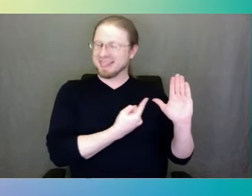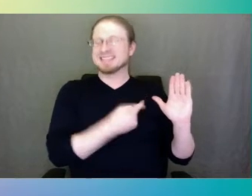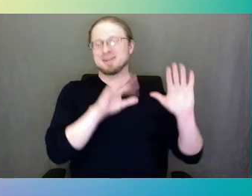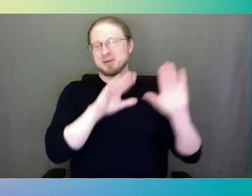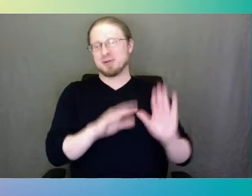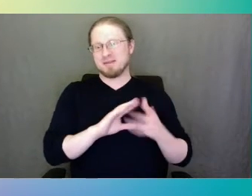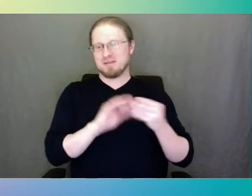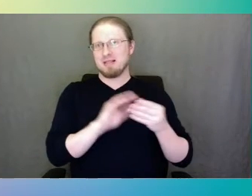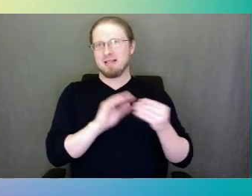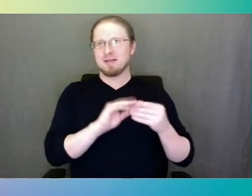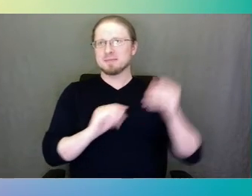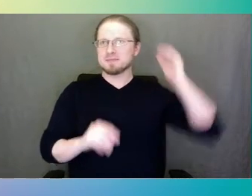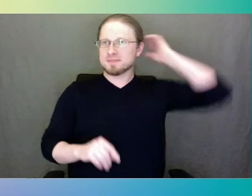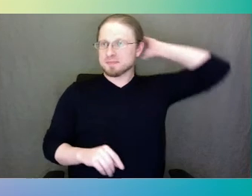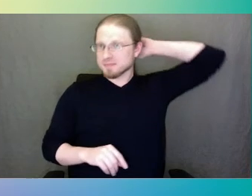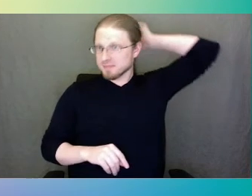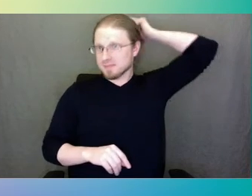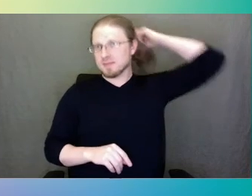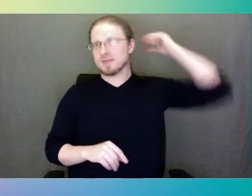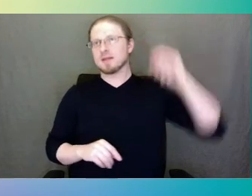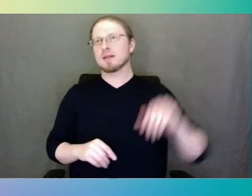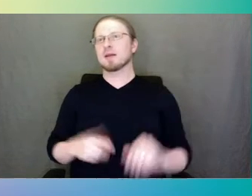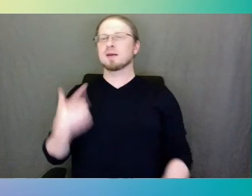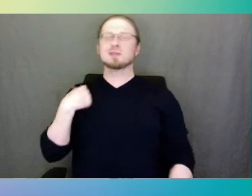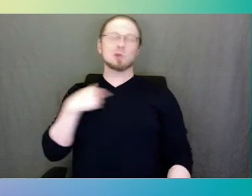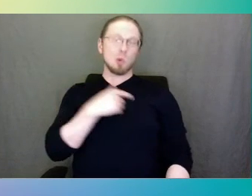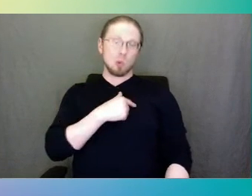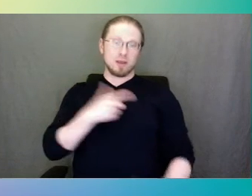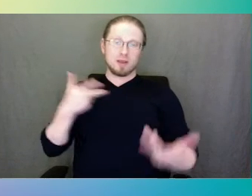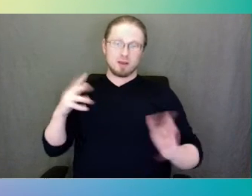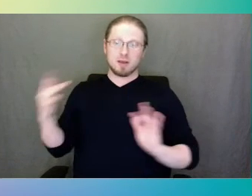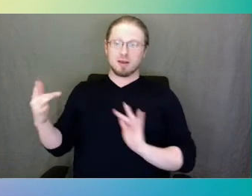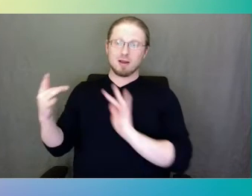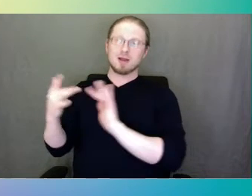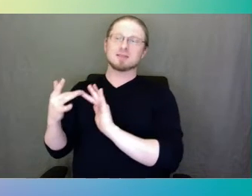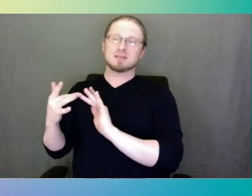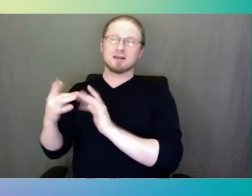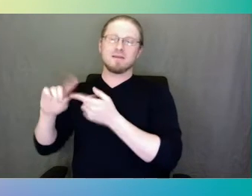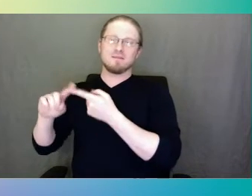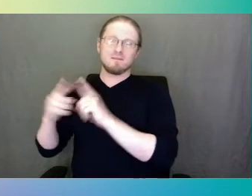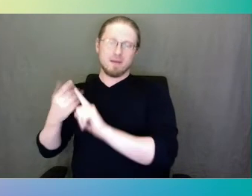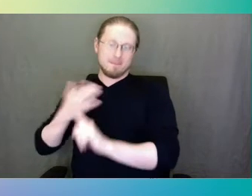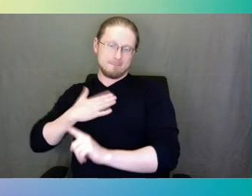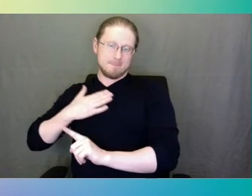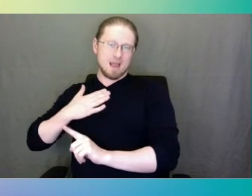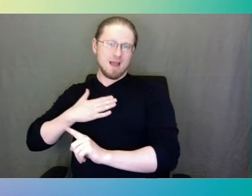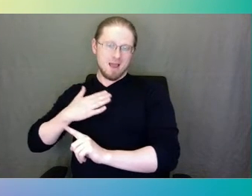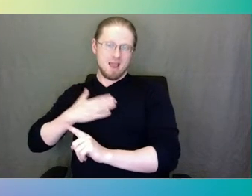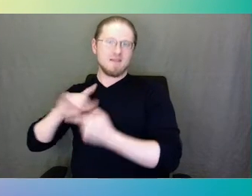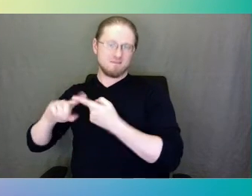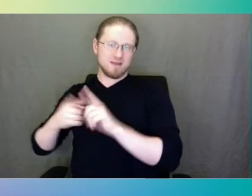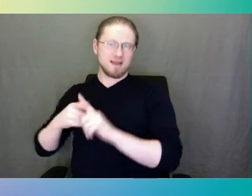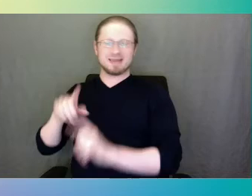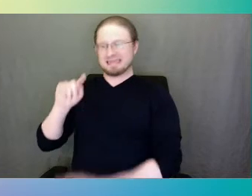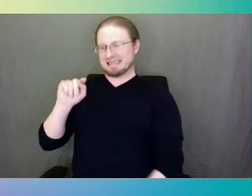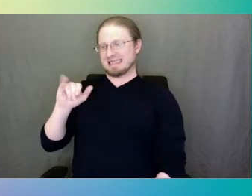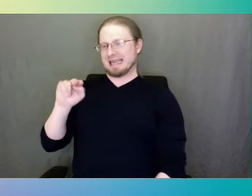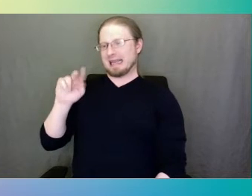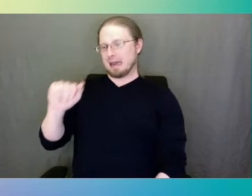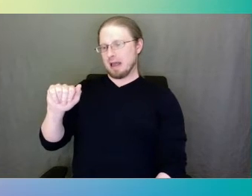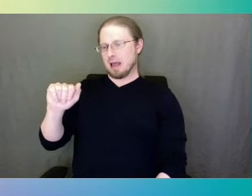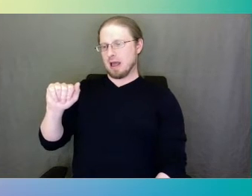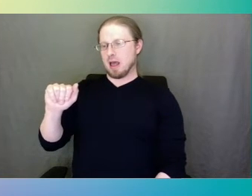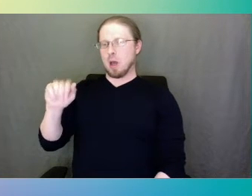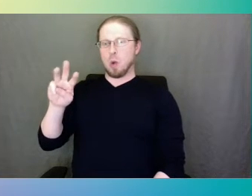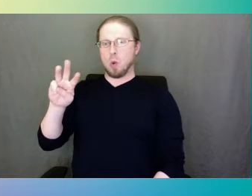So we contacted a friend of mine called Tina Wood, who is a magician at